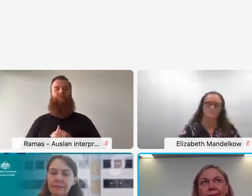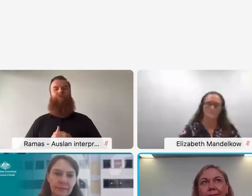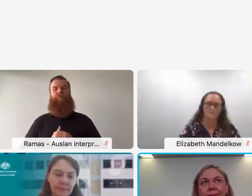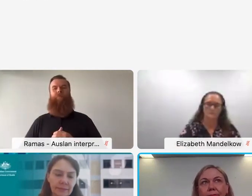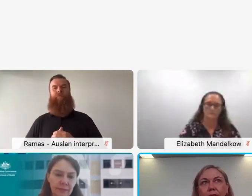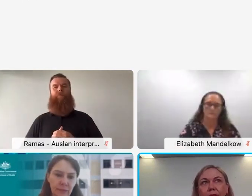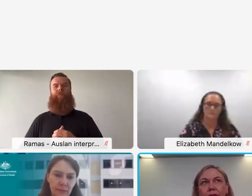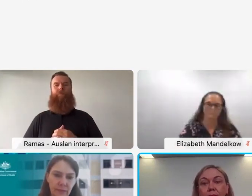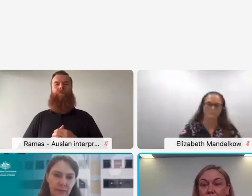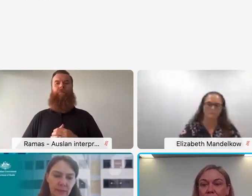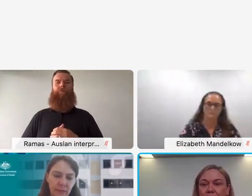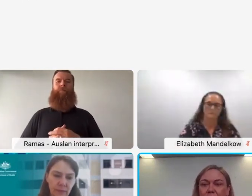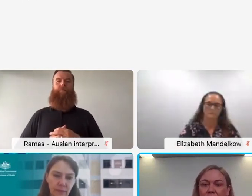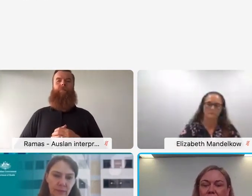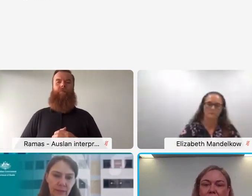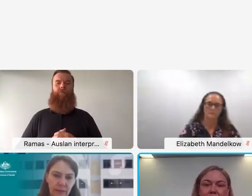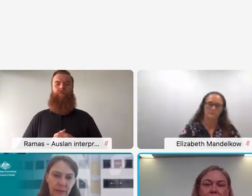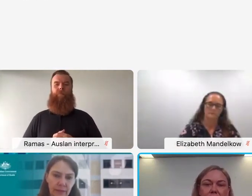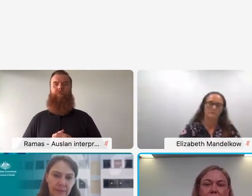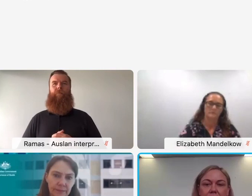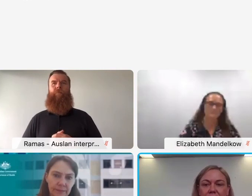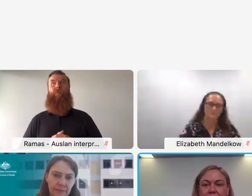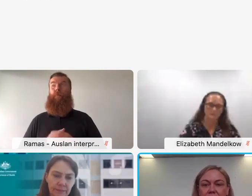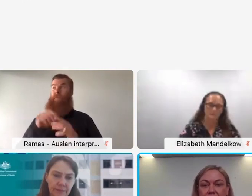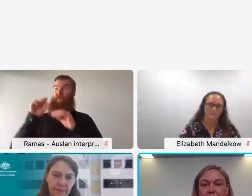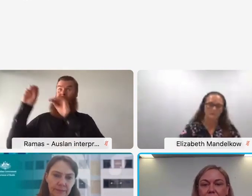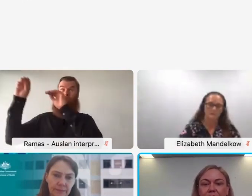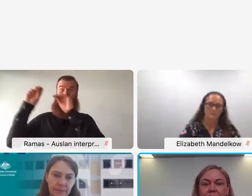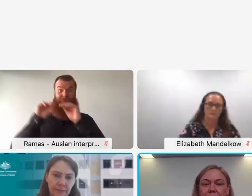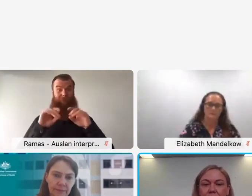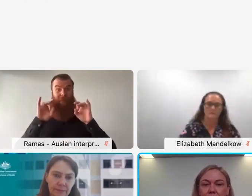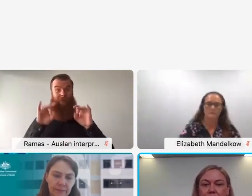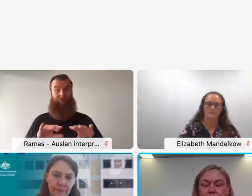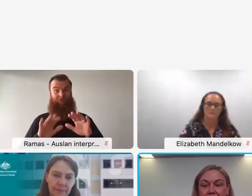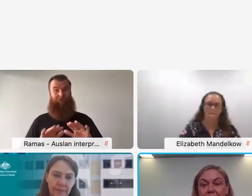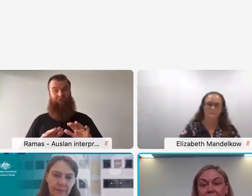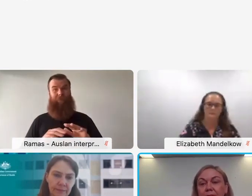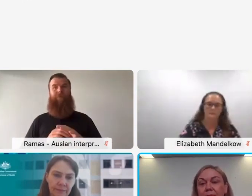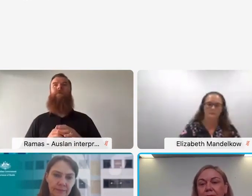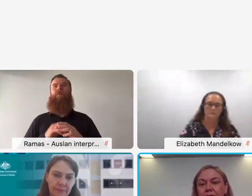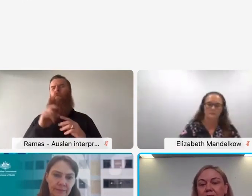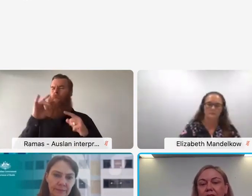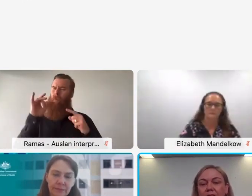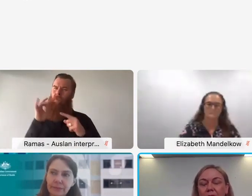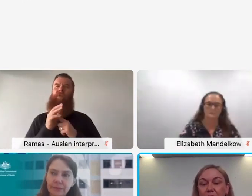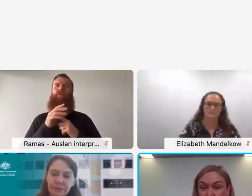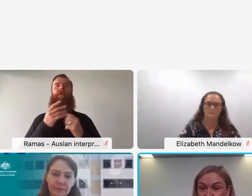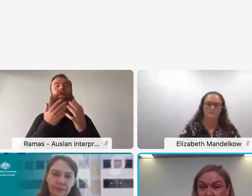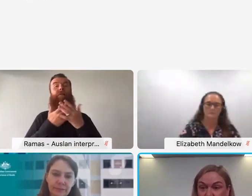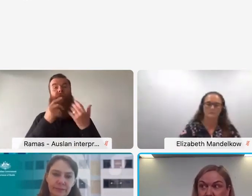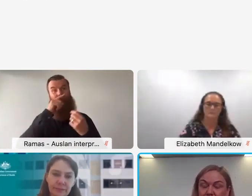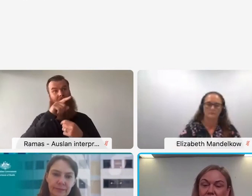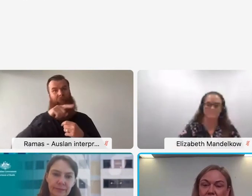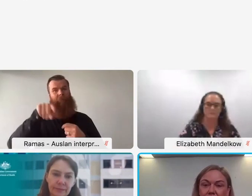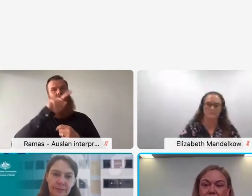while migration to Australia is something that's really important for many, many people, what's